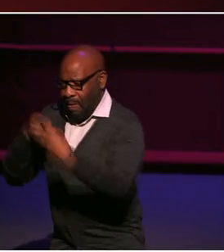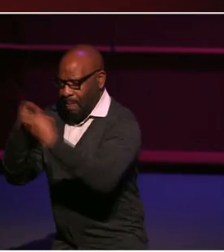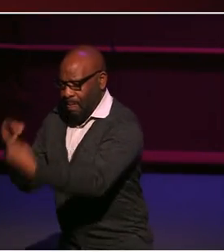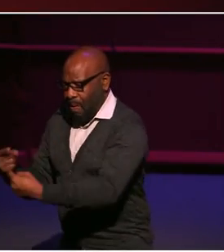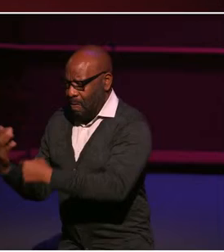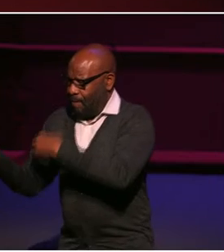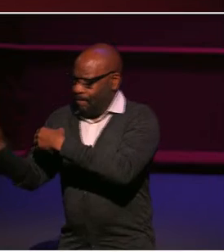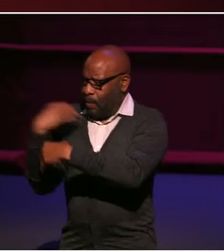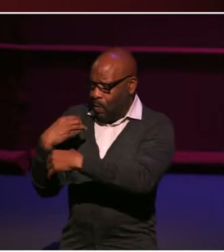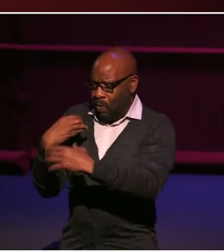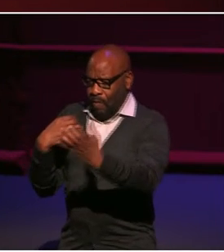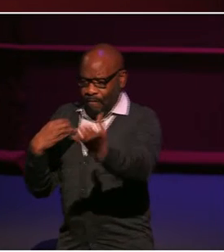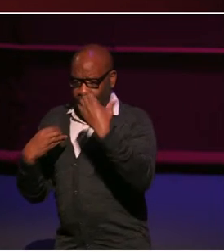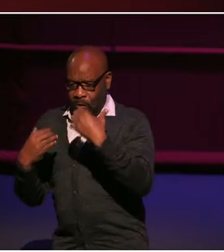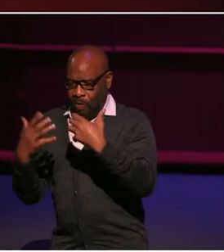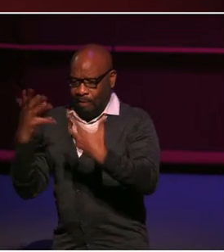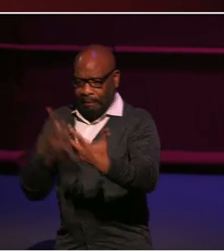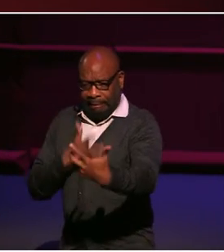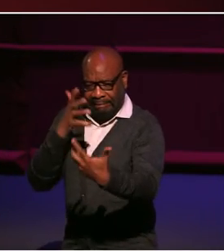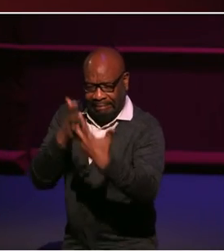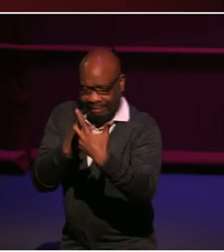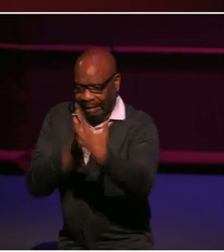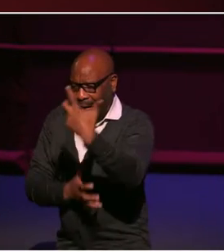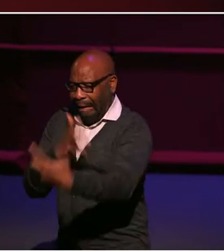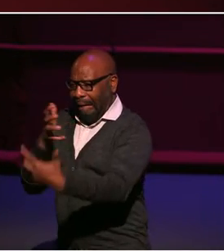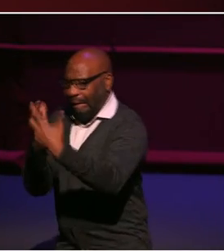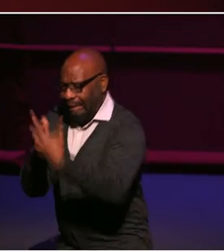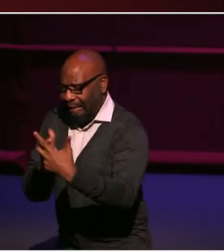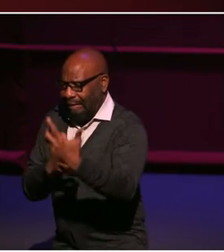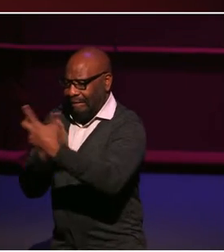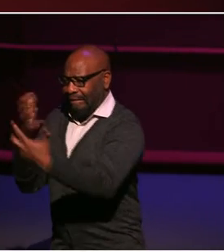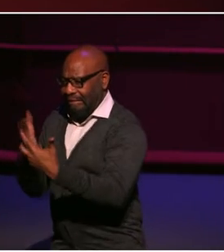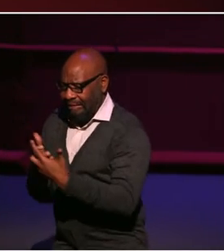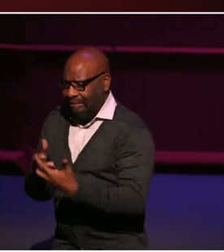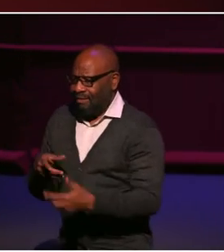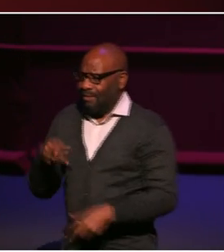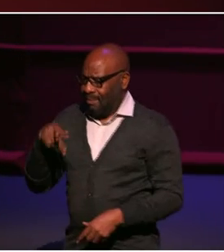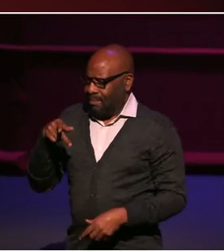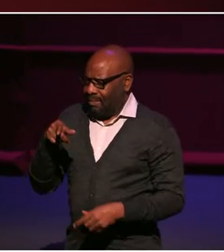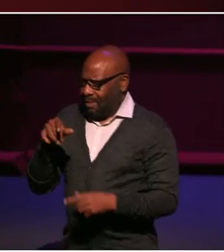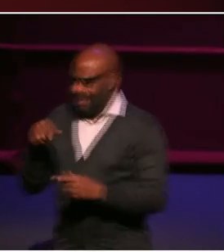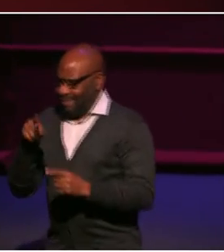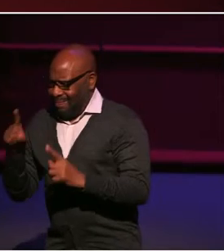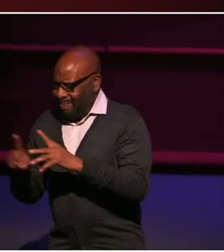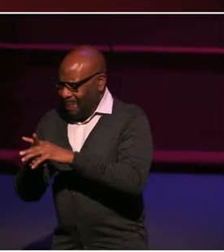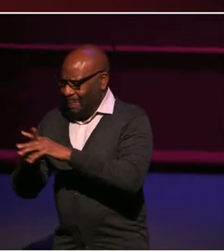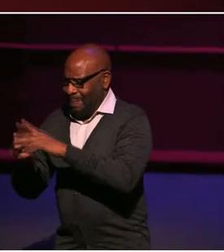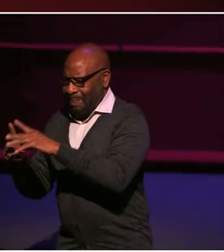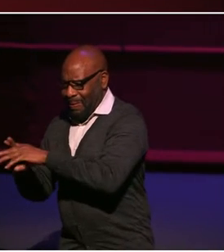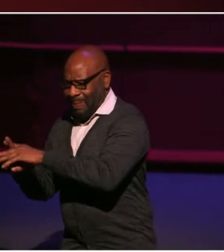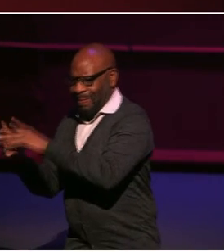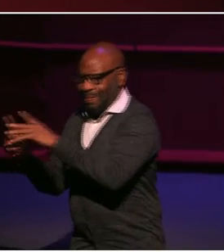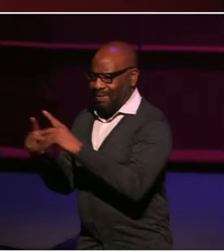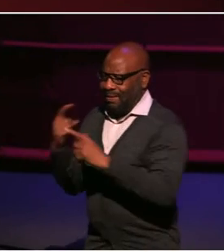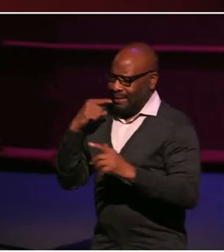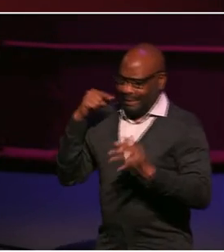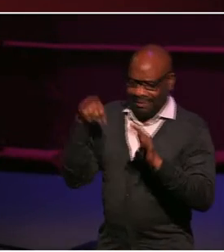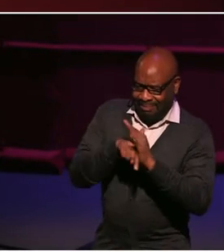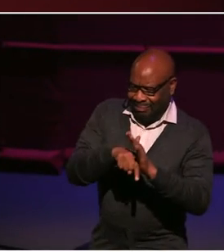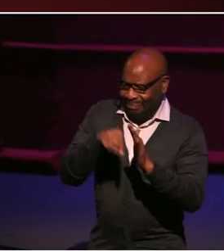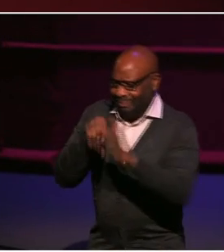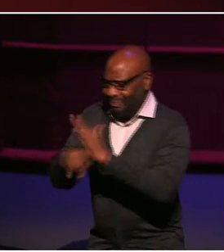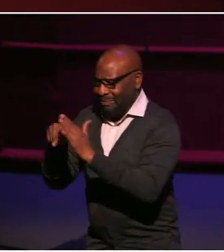must alleviate these red struggles. Addiction, poor health, jail, and suicide. These things are killing our people